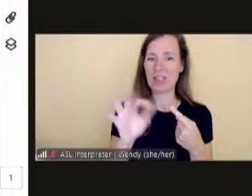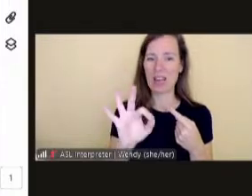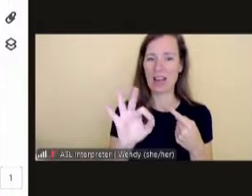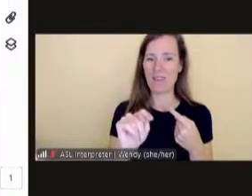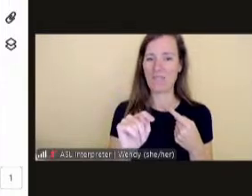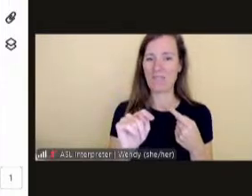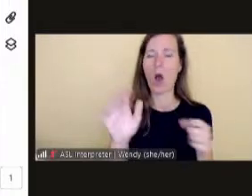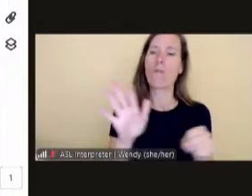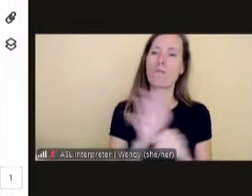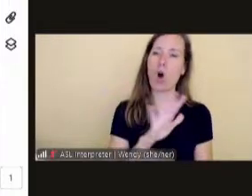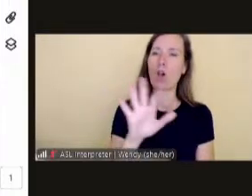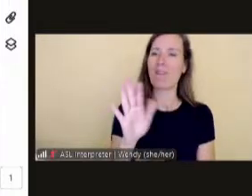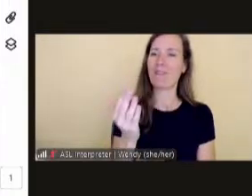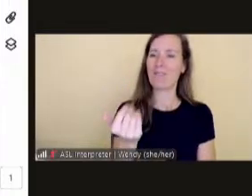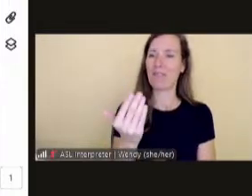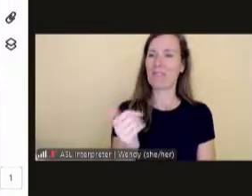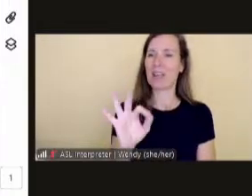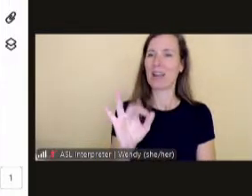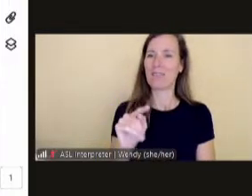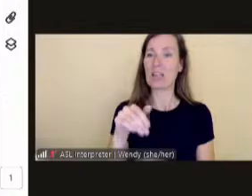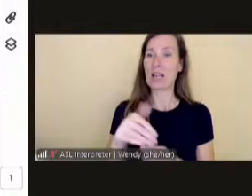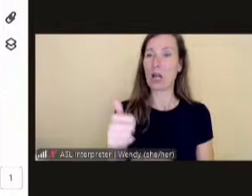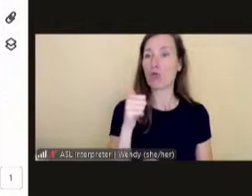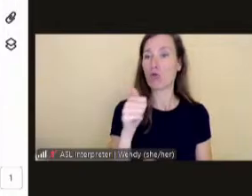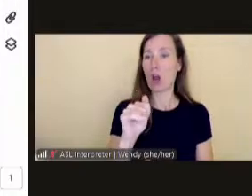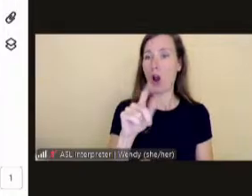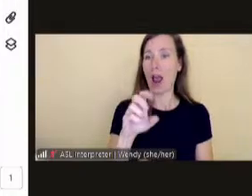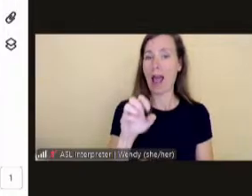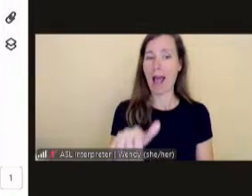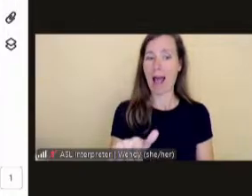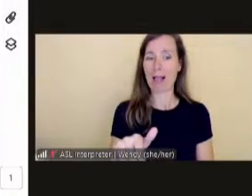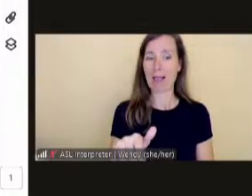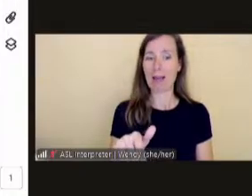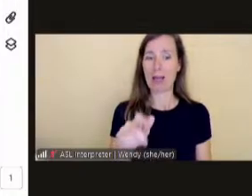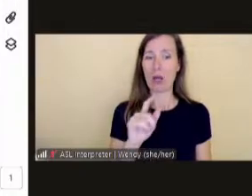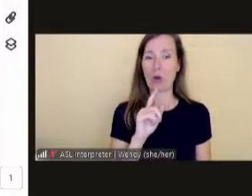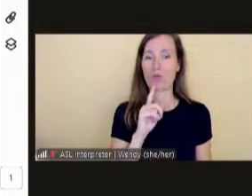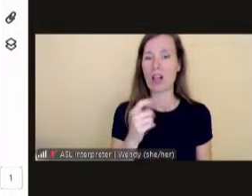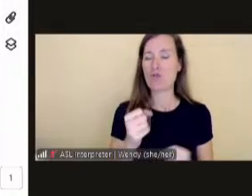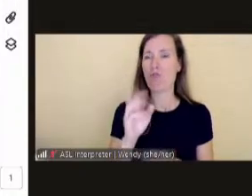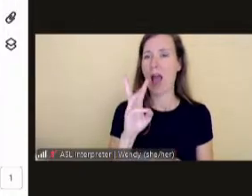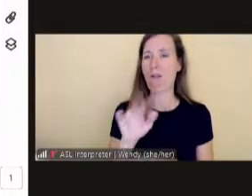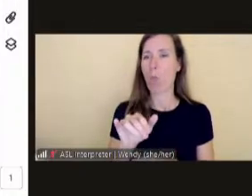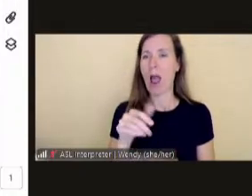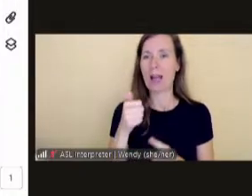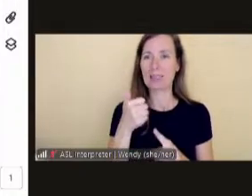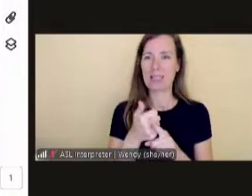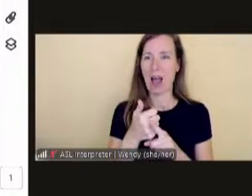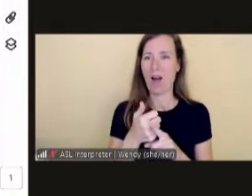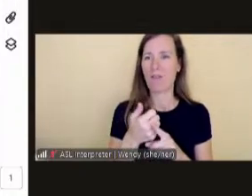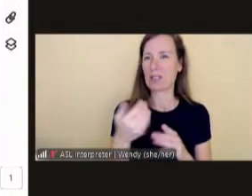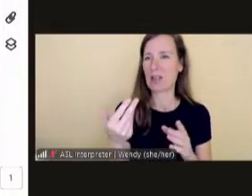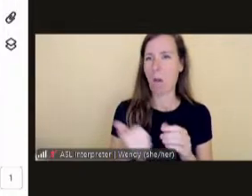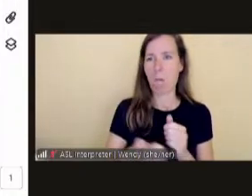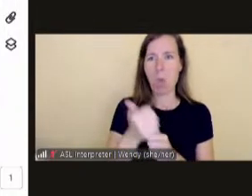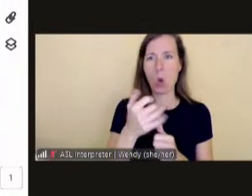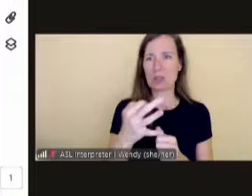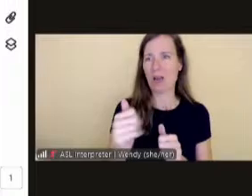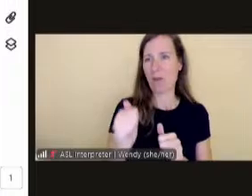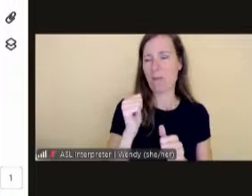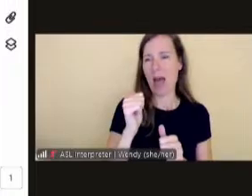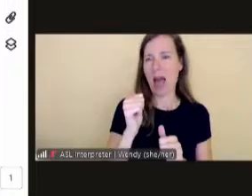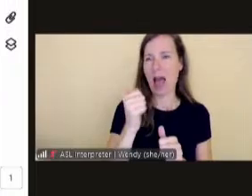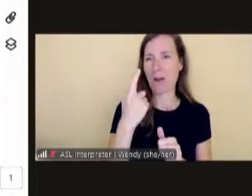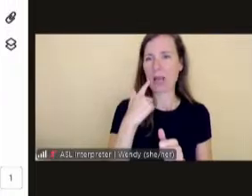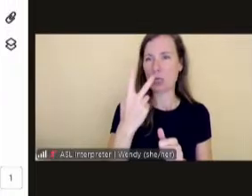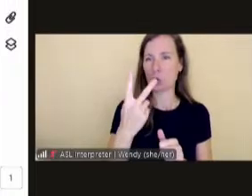was saying before that the driveway takes up most of the rear because it's a two-car garage that's integral to the unit. So